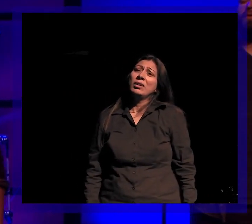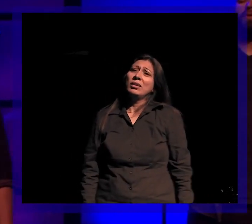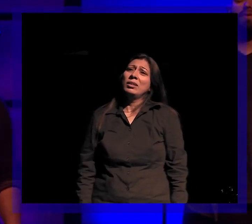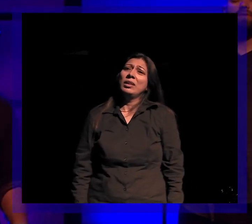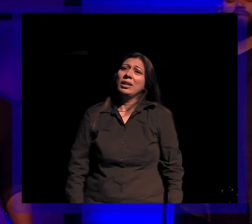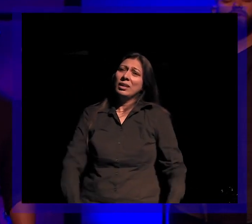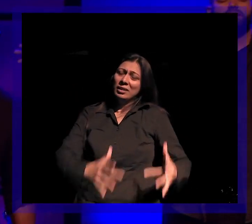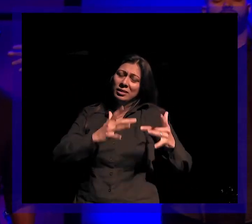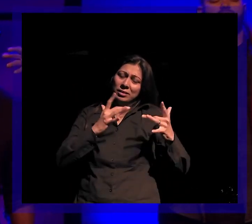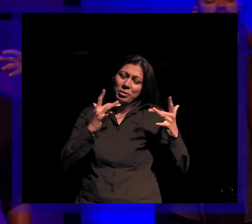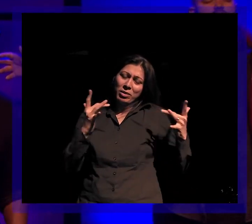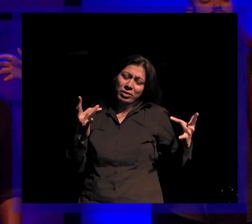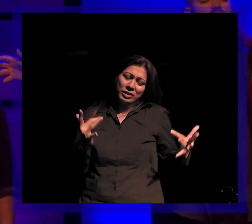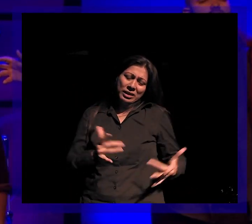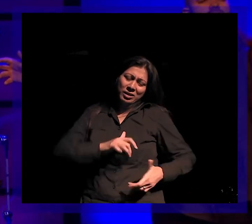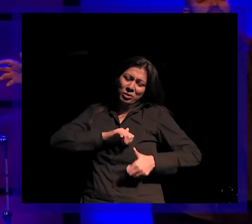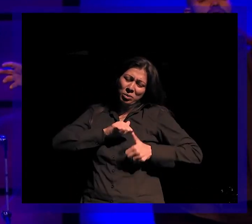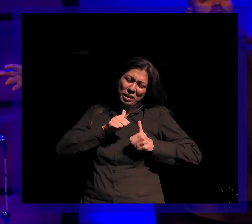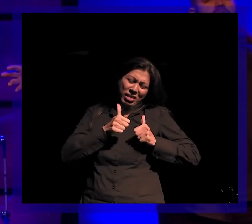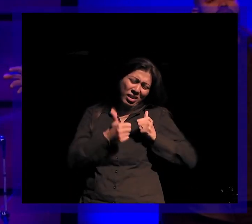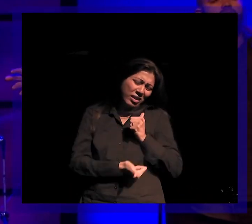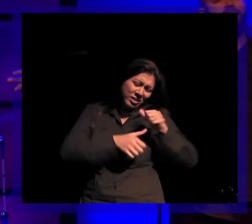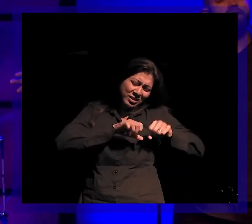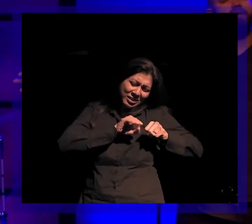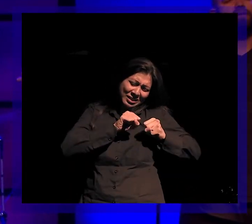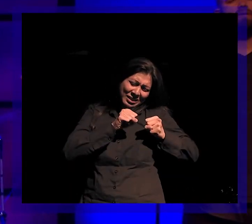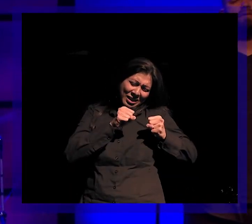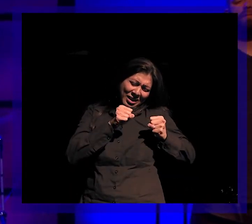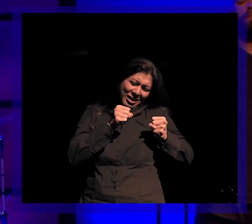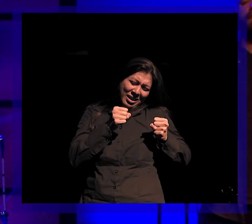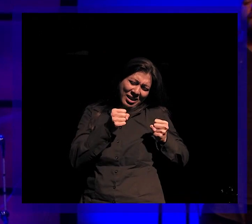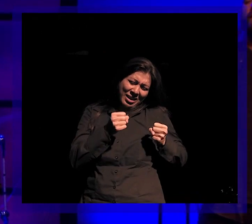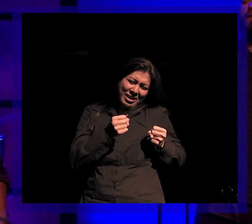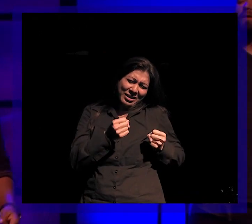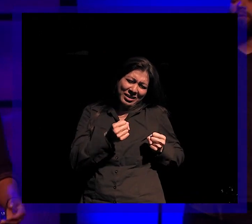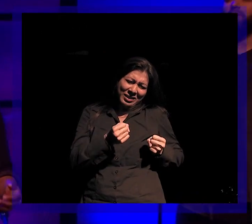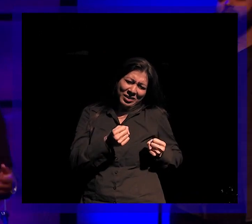Are you hurting and broken within?